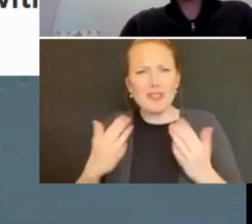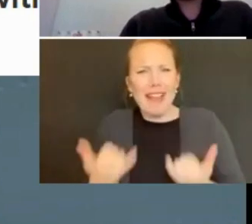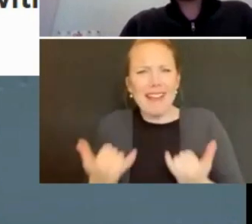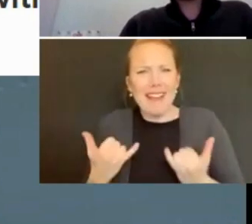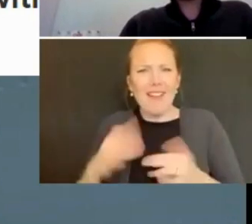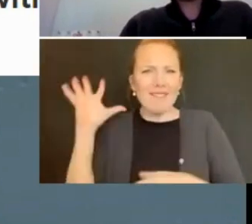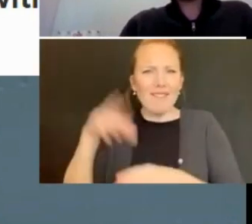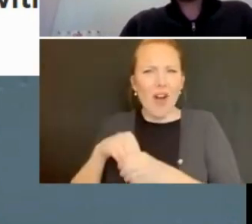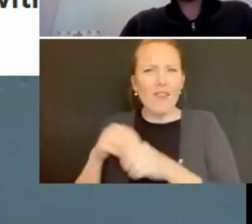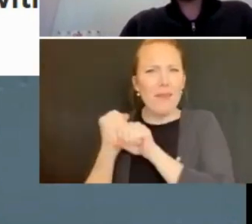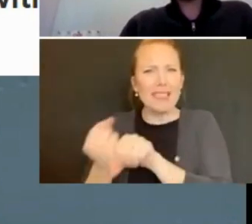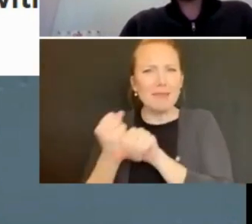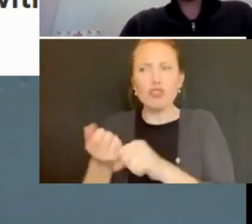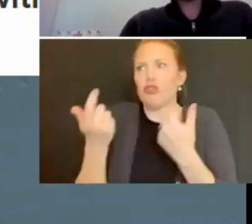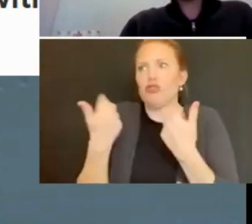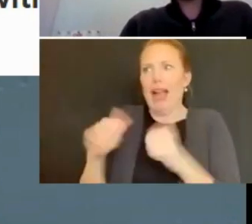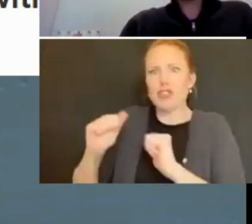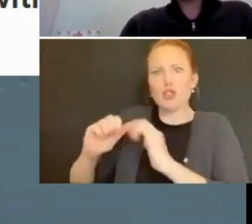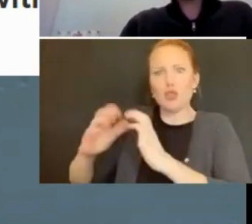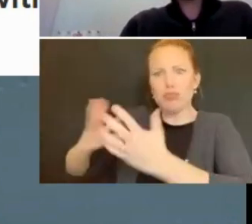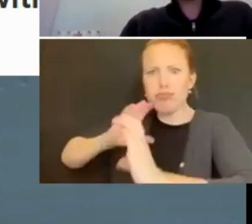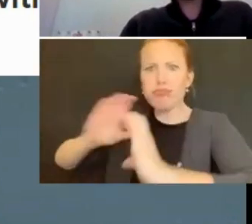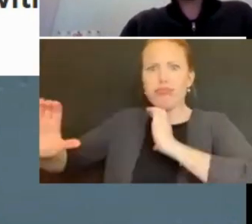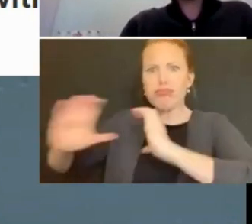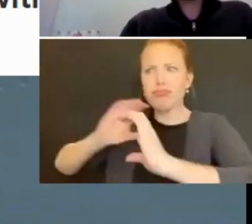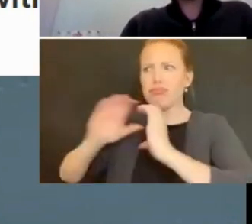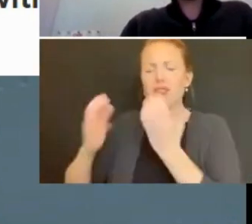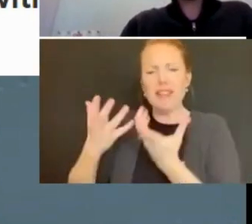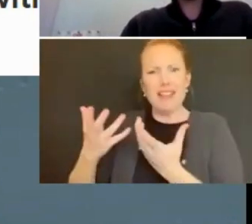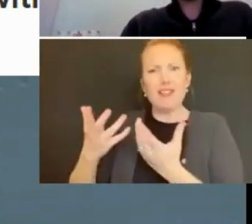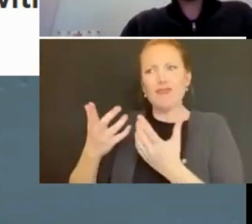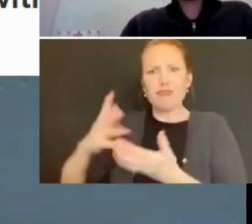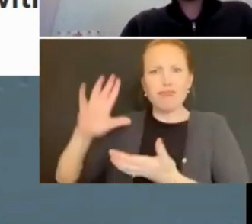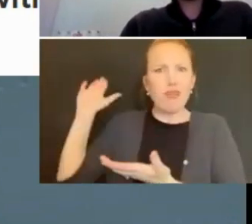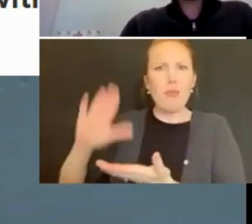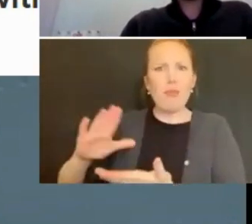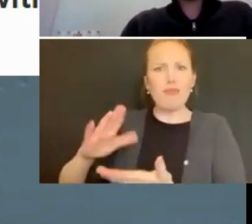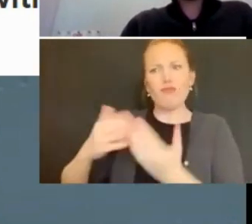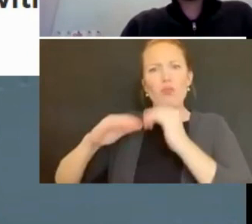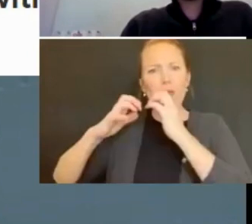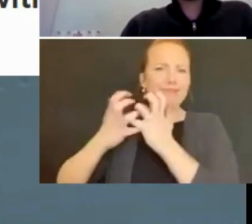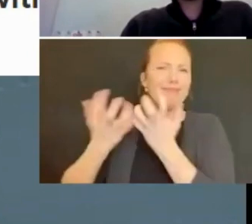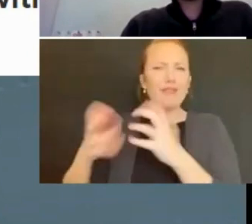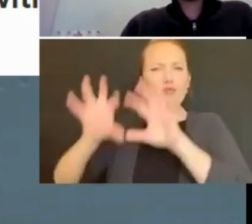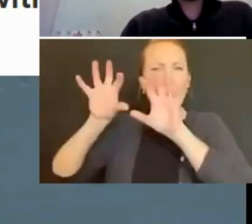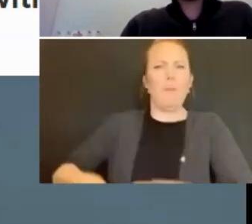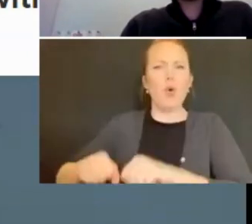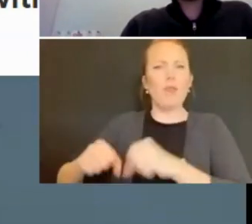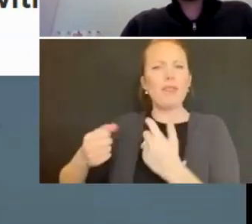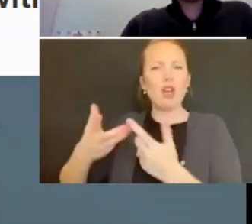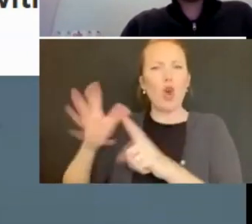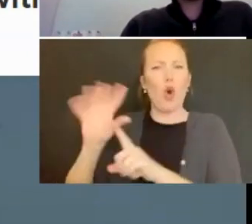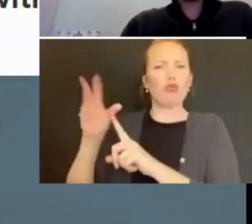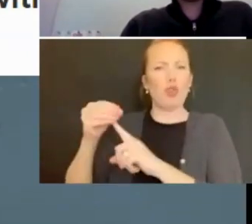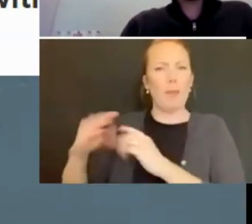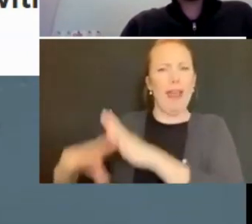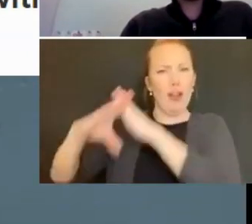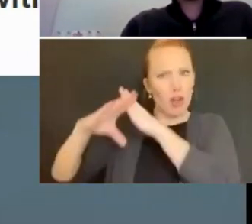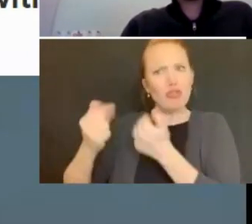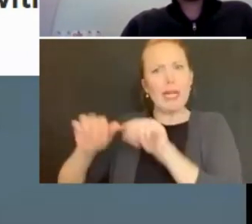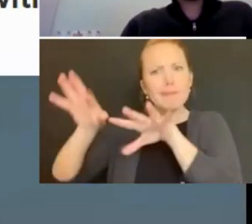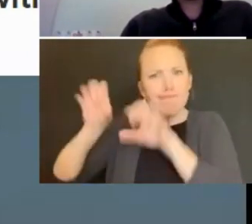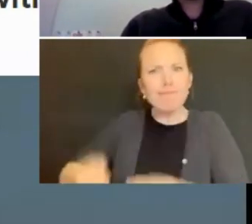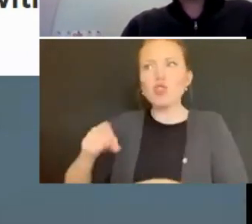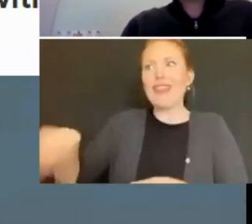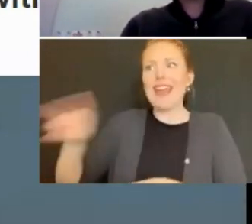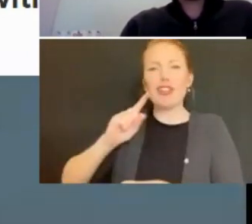trying to bridge that cultural gap by learning how to speak to each other. I know that's not your day to day, but I just wanted your quick sound